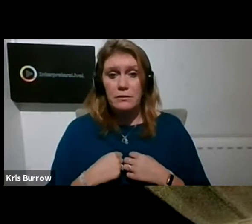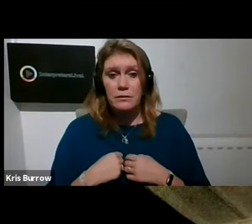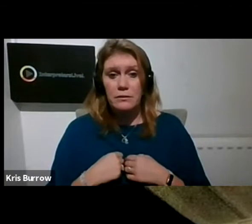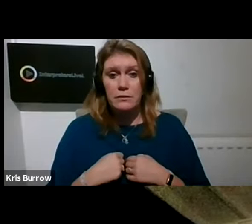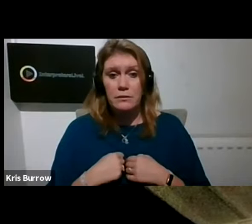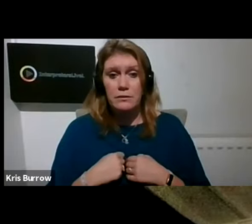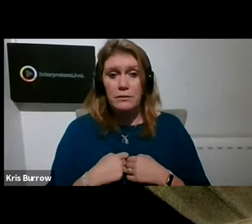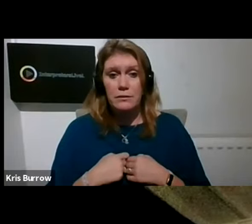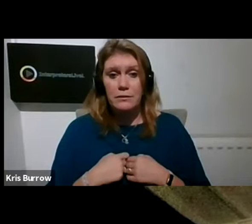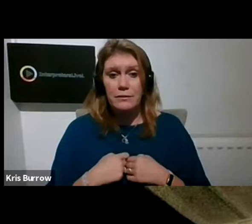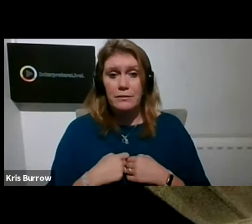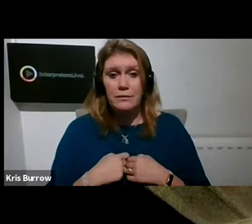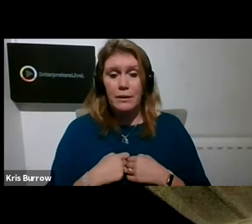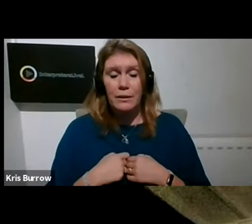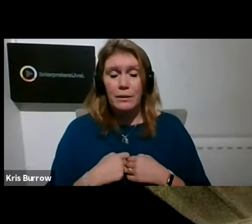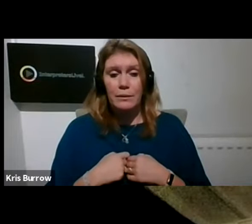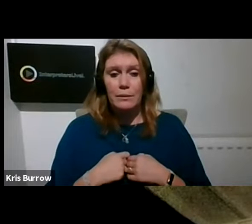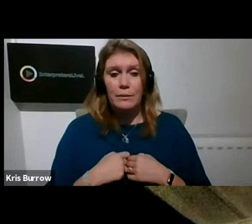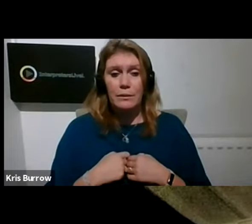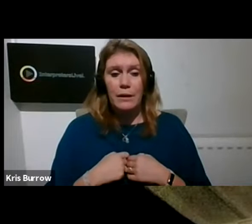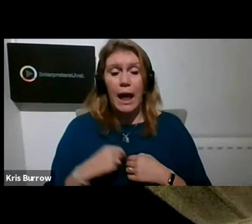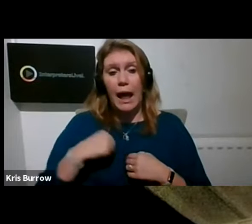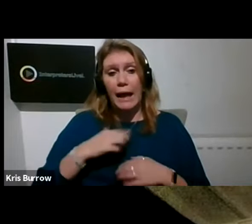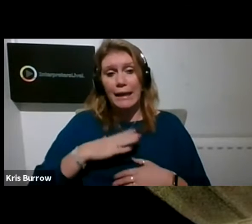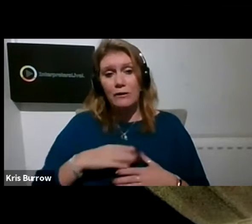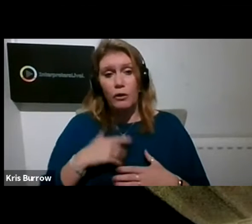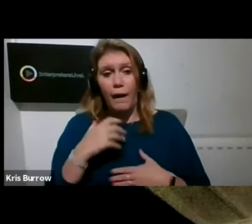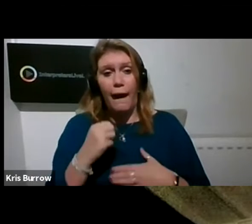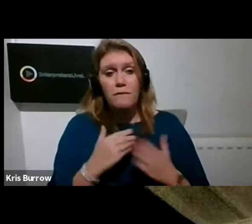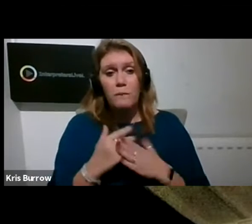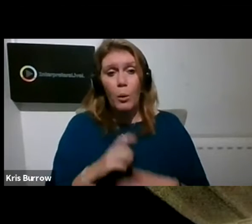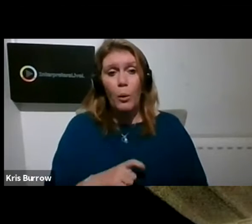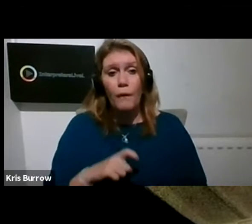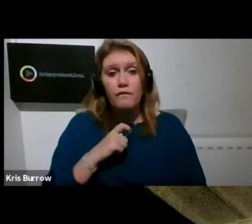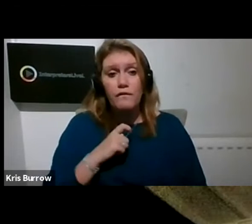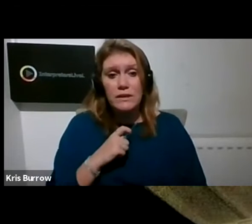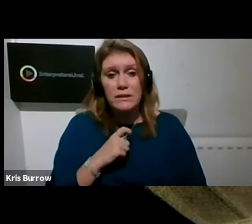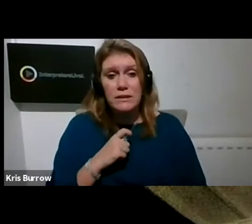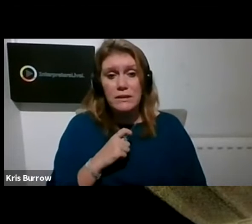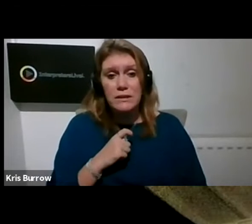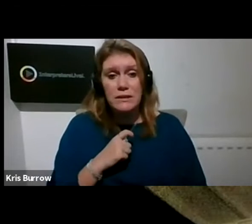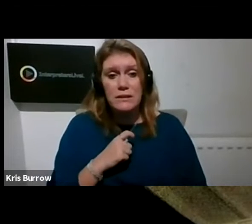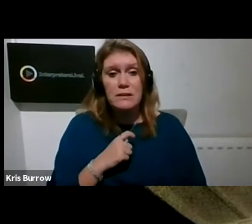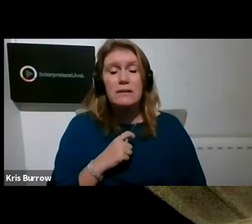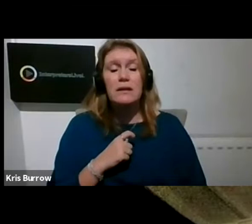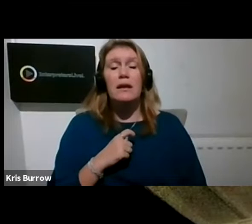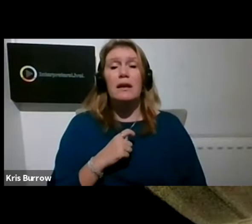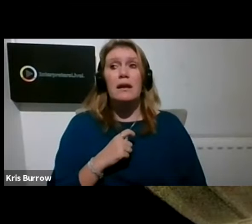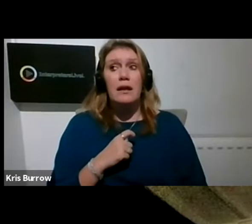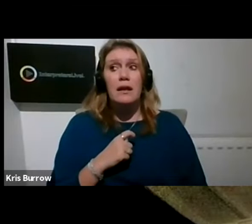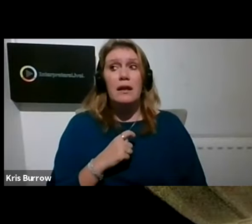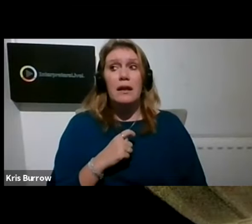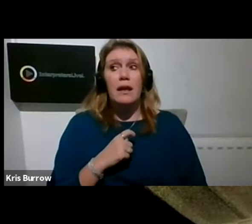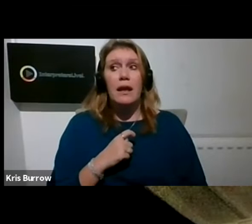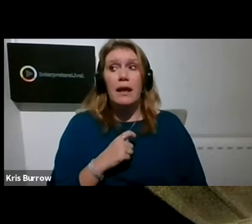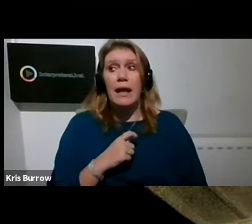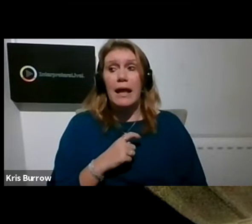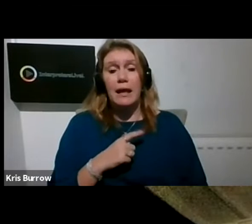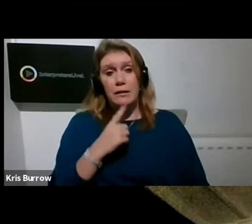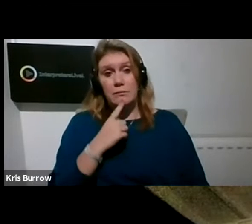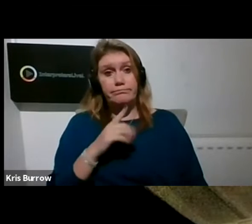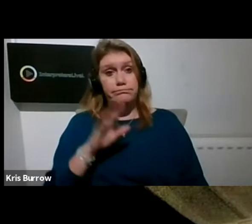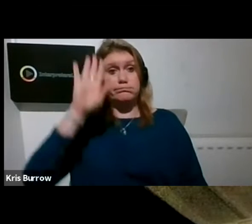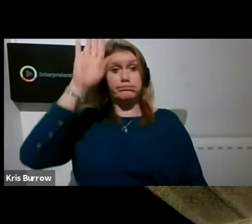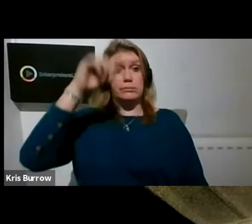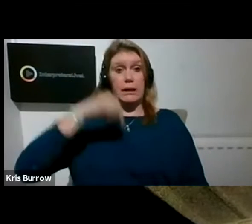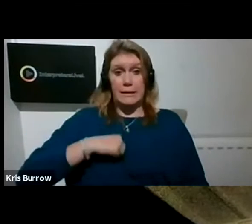to have more confidence in sort of coming out as disabled, and being able to, because up until then I'd sort of hid